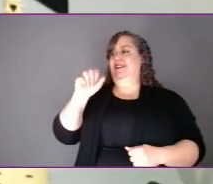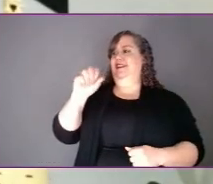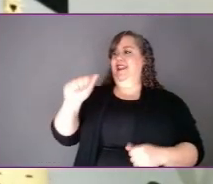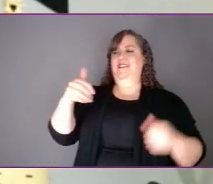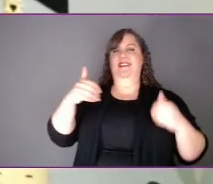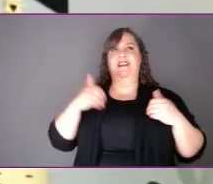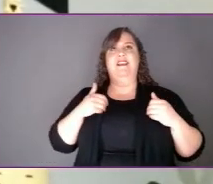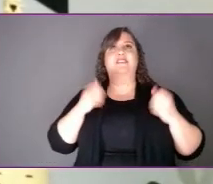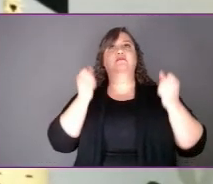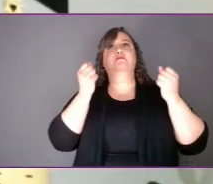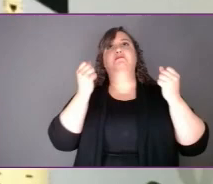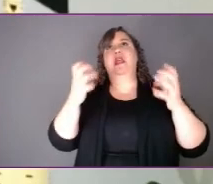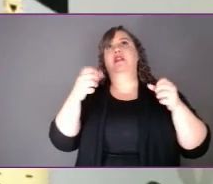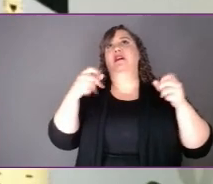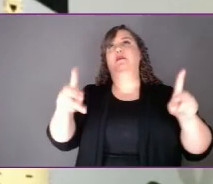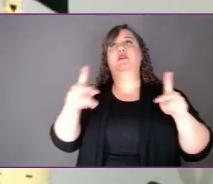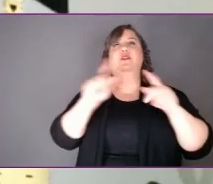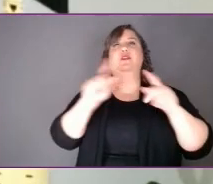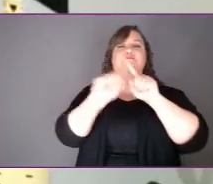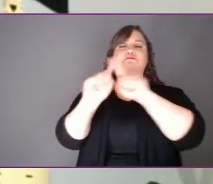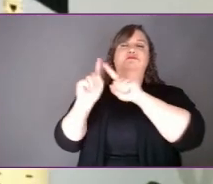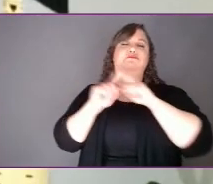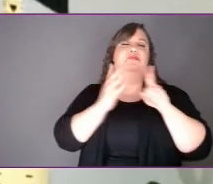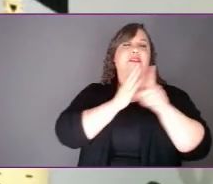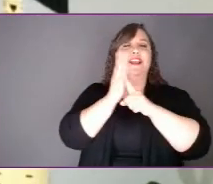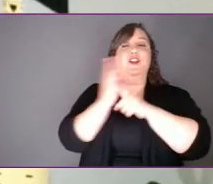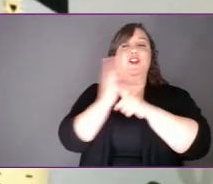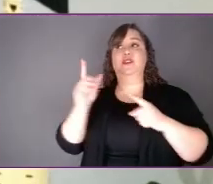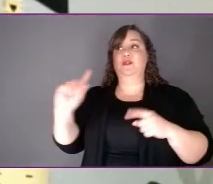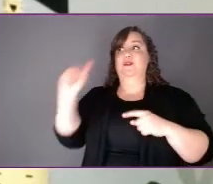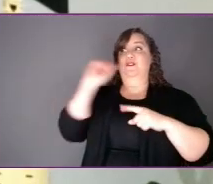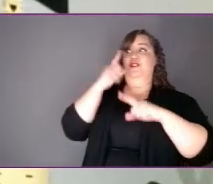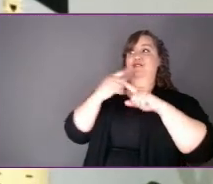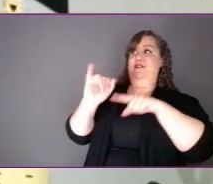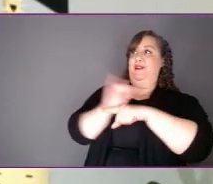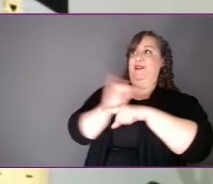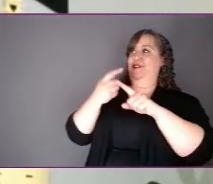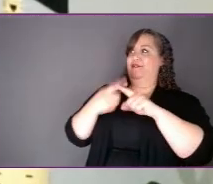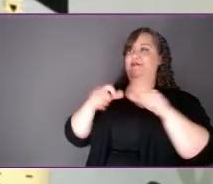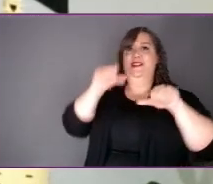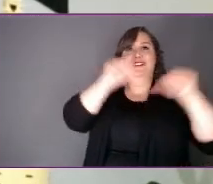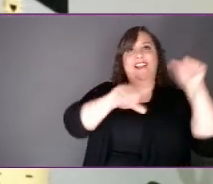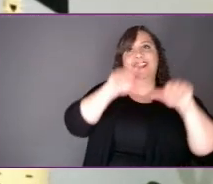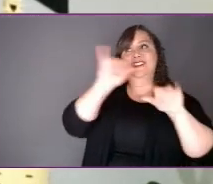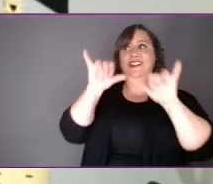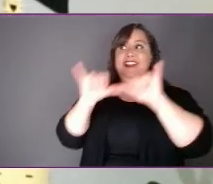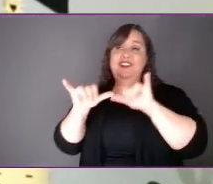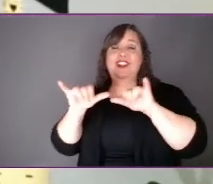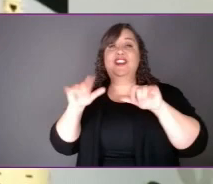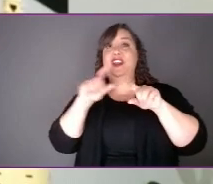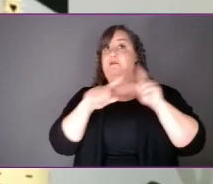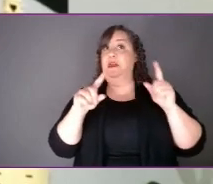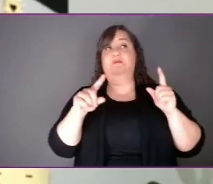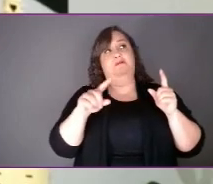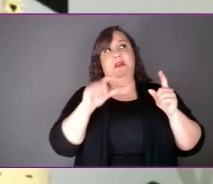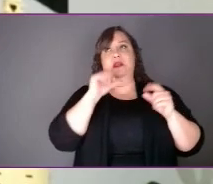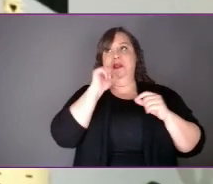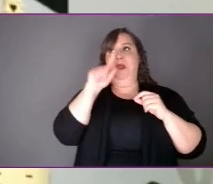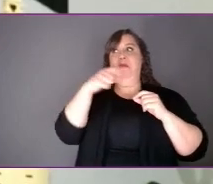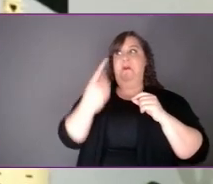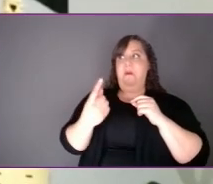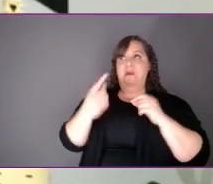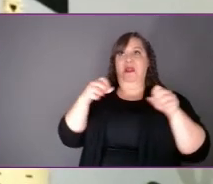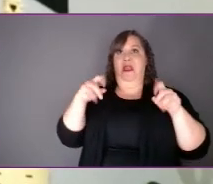You just heard from some of the interns involved in science and engineering, but the opportunities don't stop there. So let's hear from other interns around